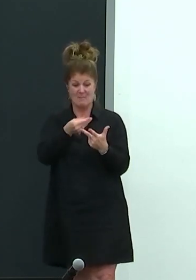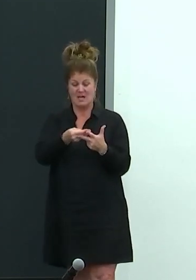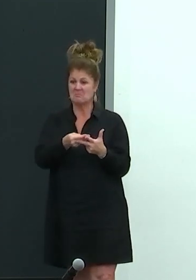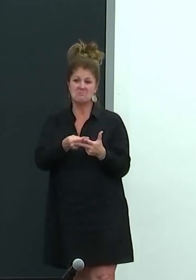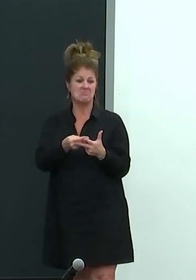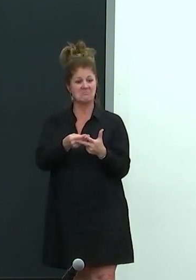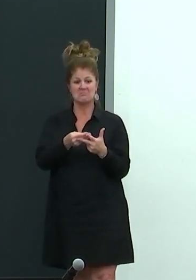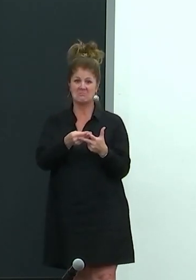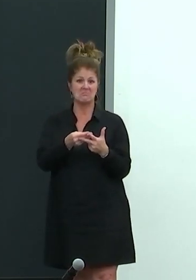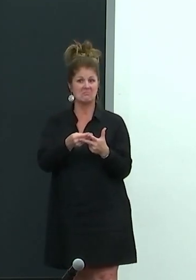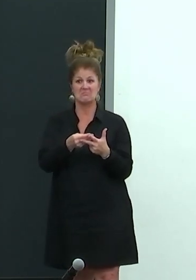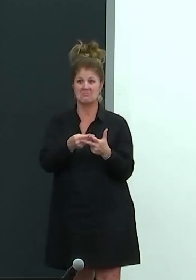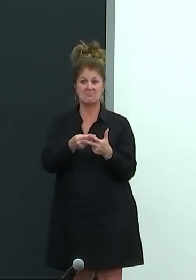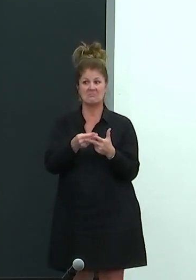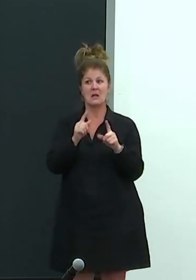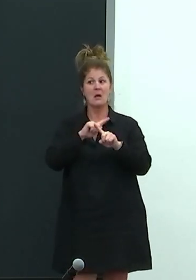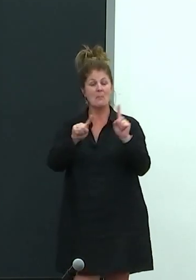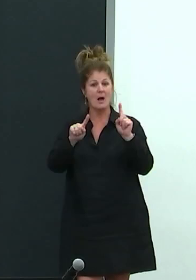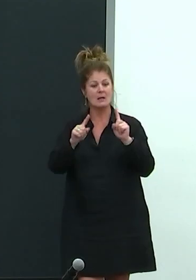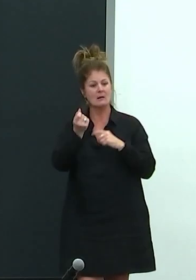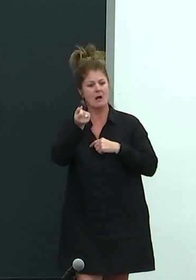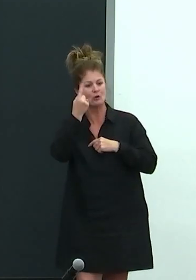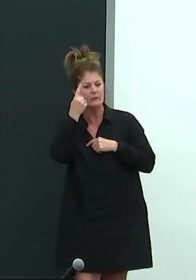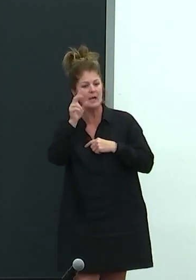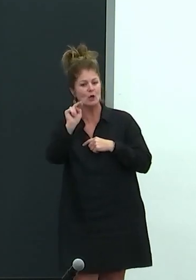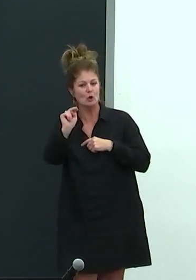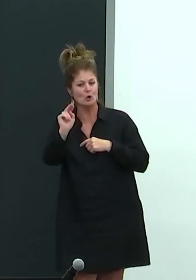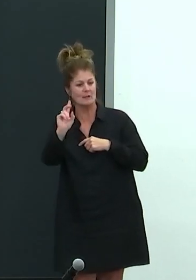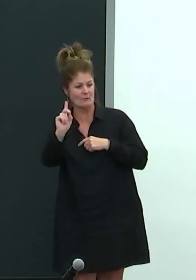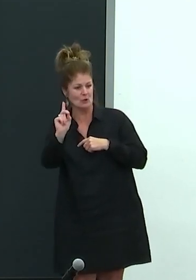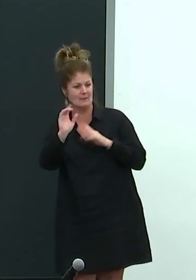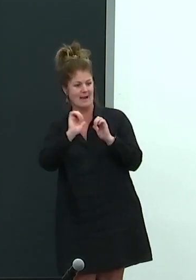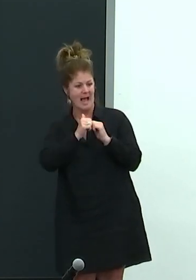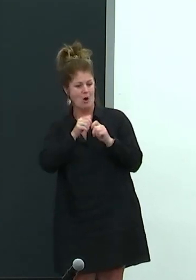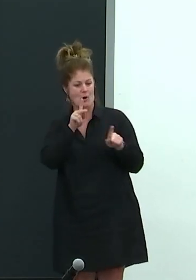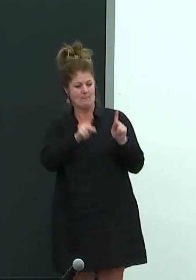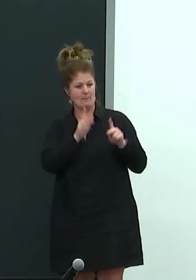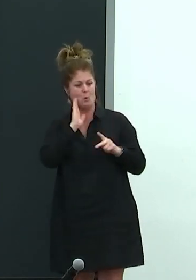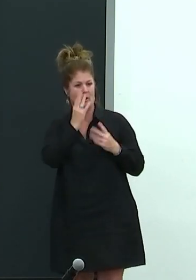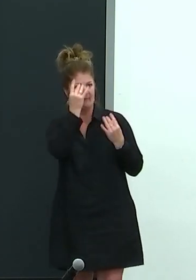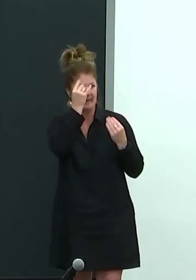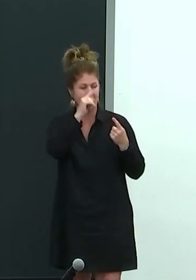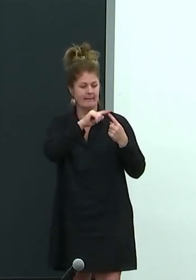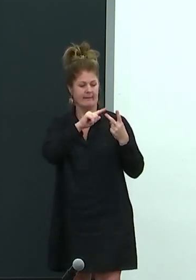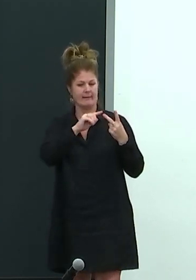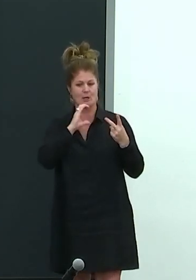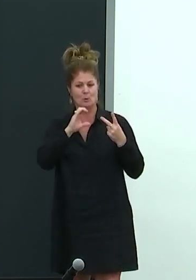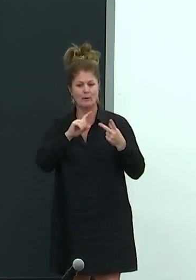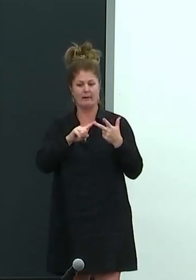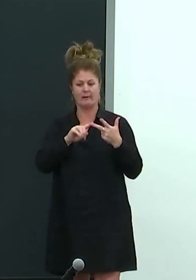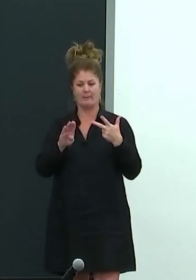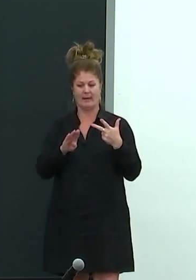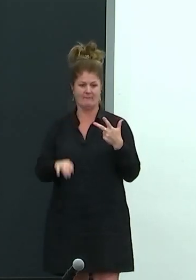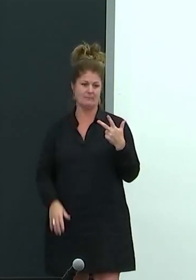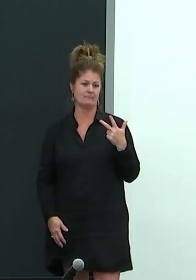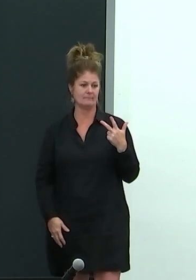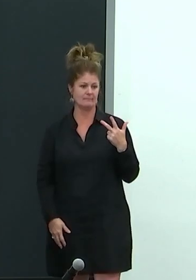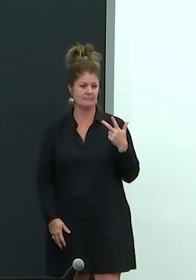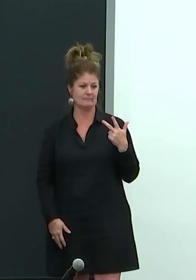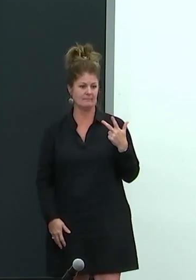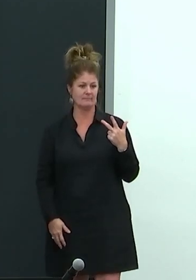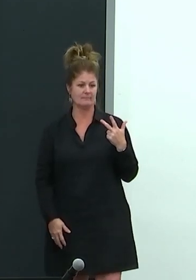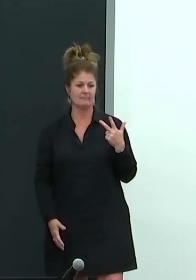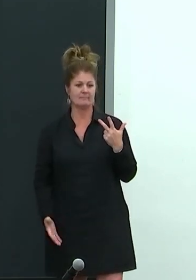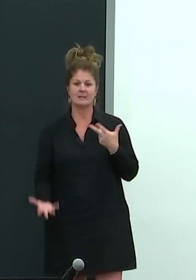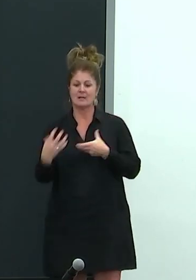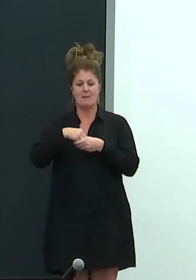an understanding of neurodiversity and how individuals think, communicate, and behave, combined